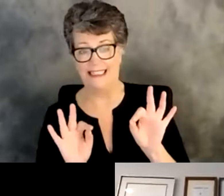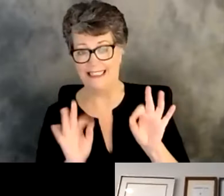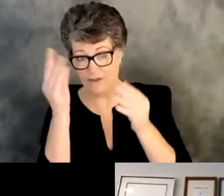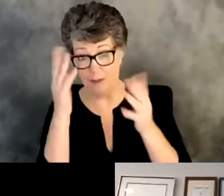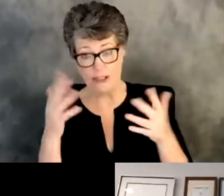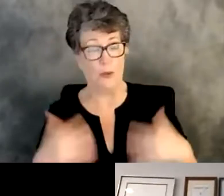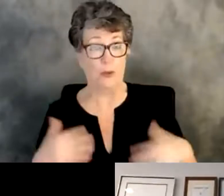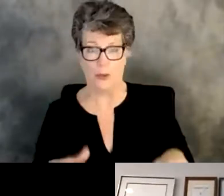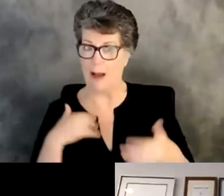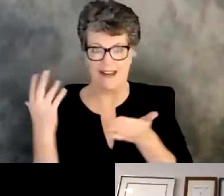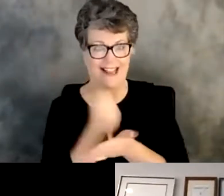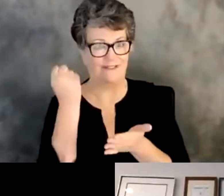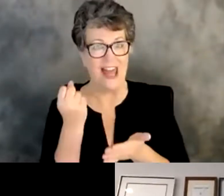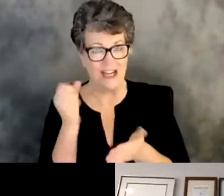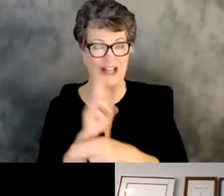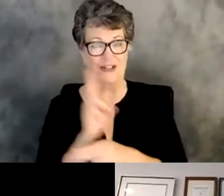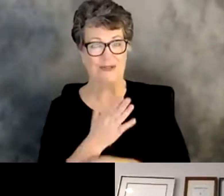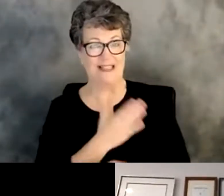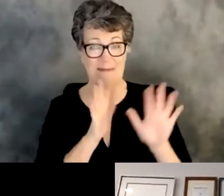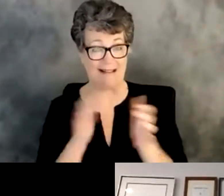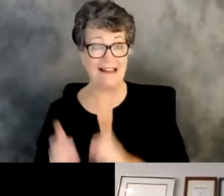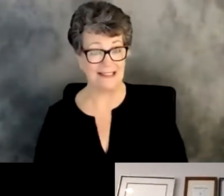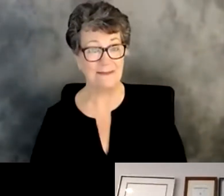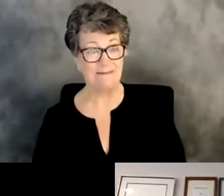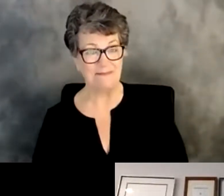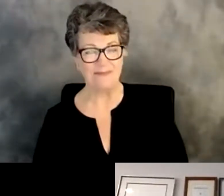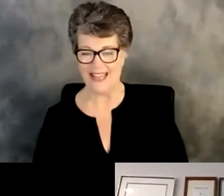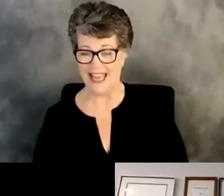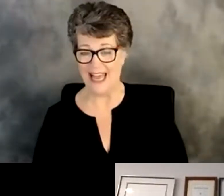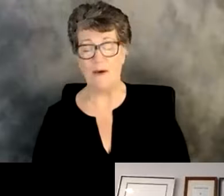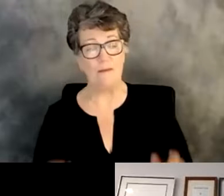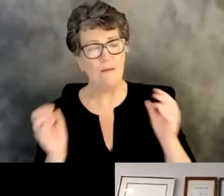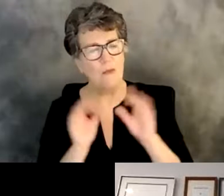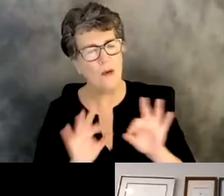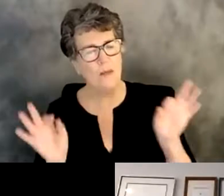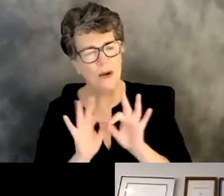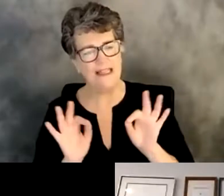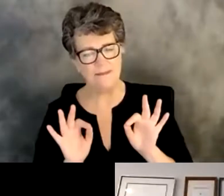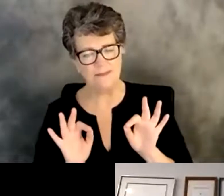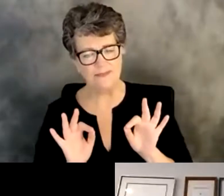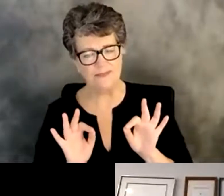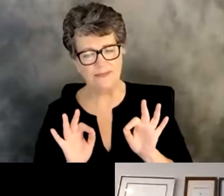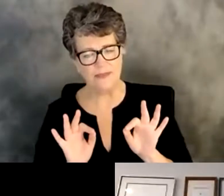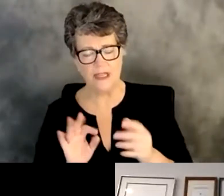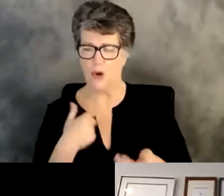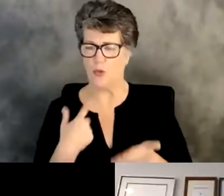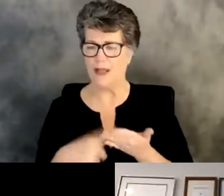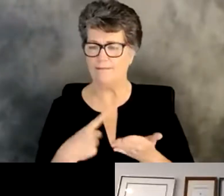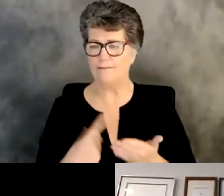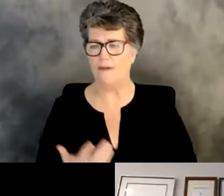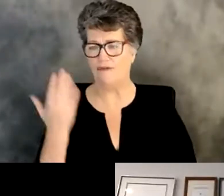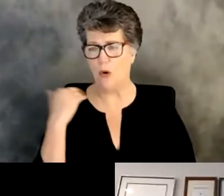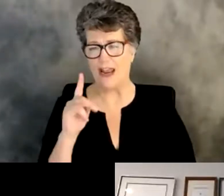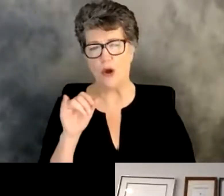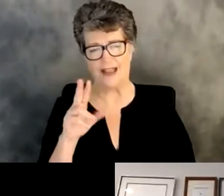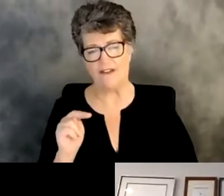am I going to take advantage and use it in my classes. But more than that, we talked earlier, and I think Kevin brought out